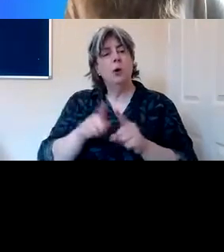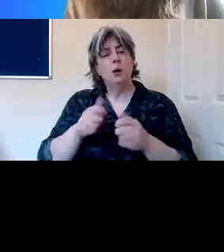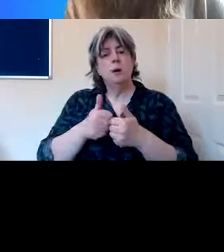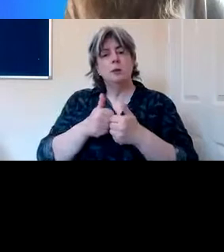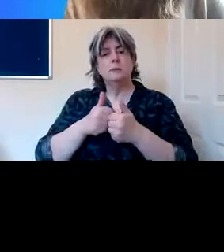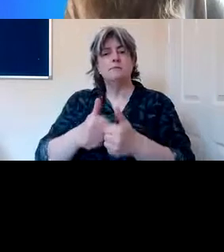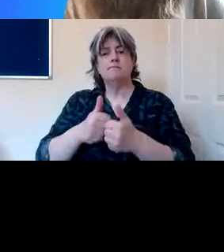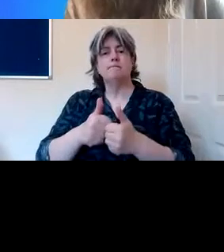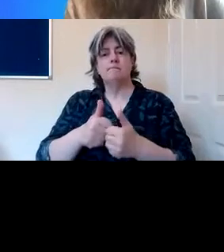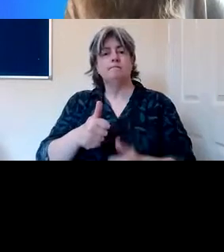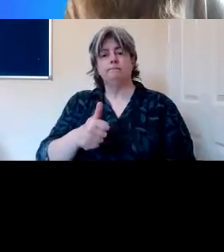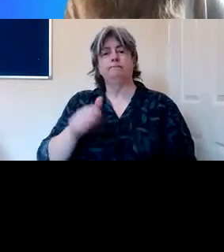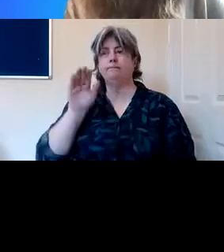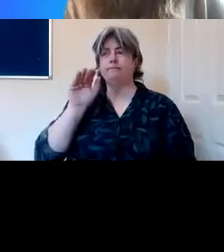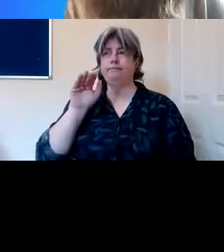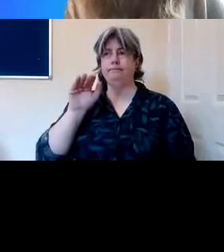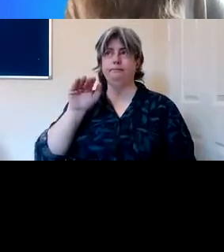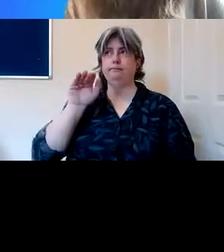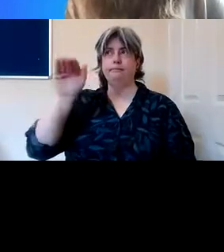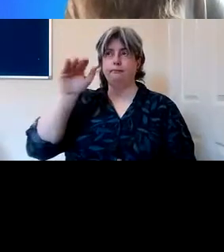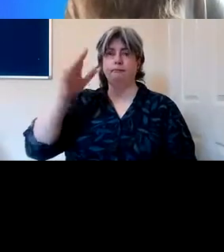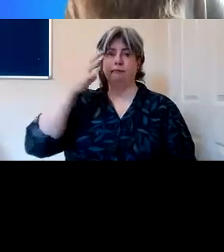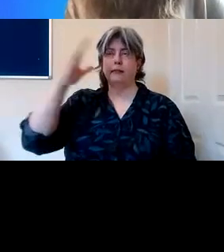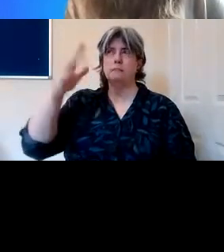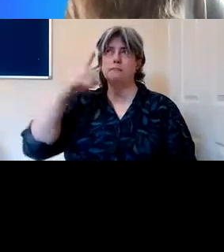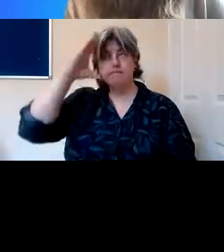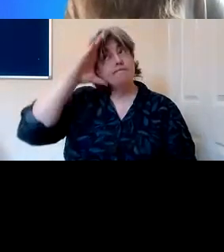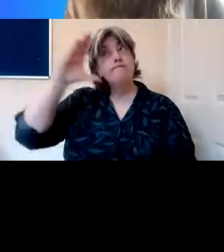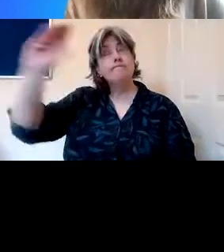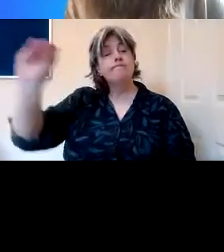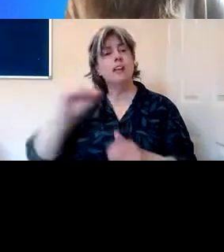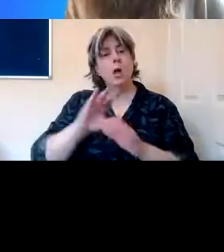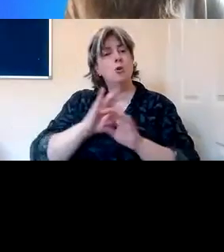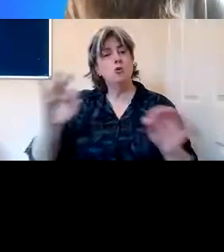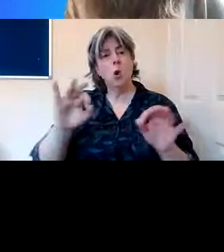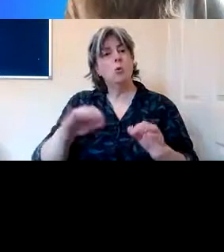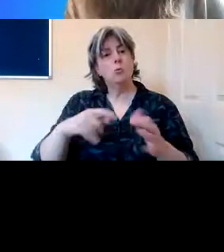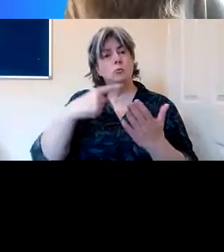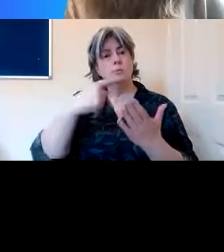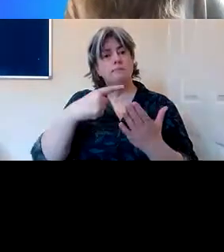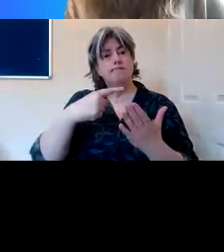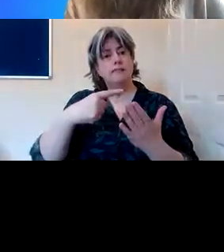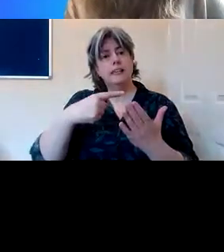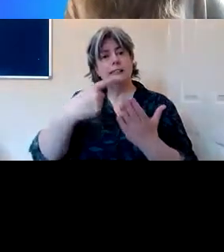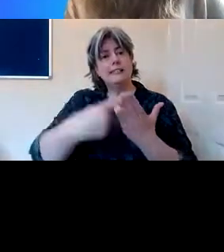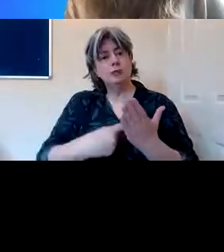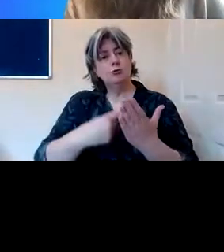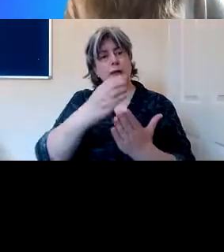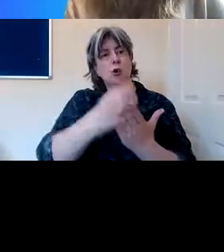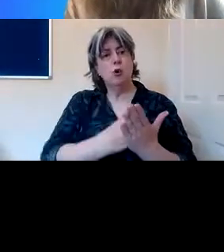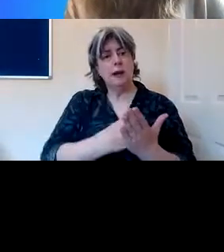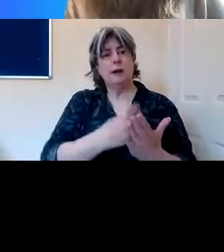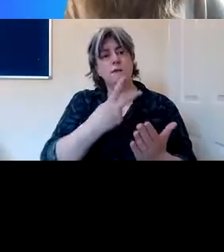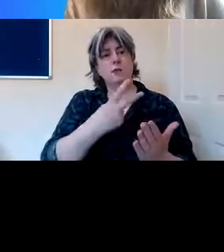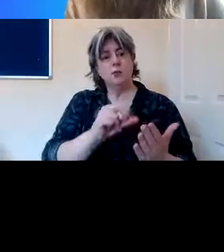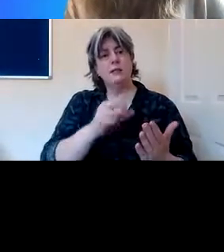statutory curriculum for the academic year 2021 to 2022. We need to get the introduction of the new curriculum right. It